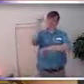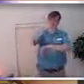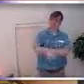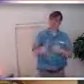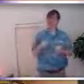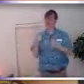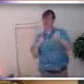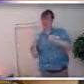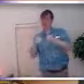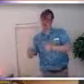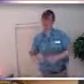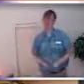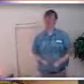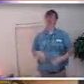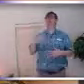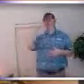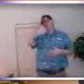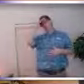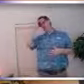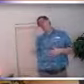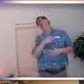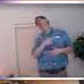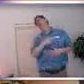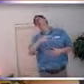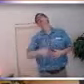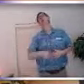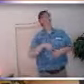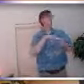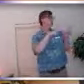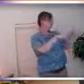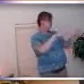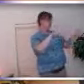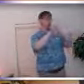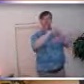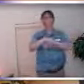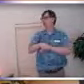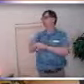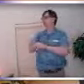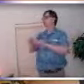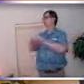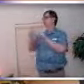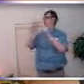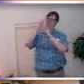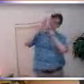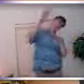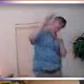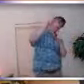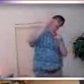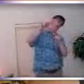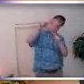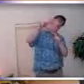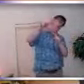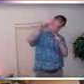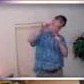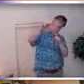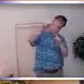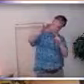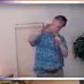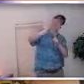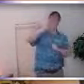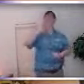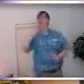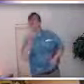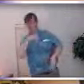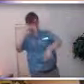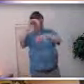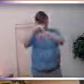it with their emotions and the situation. So they do have a choice, but it's